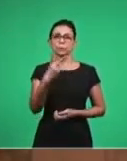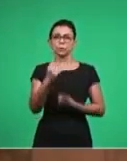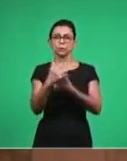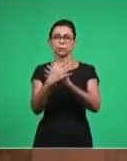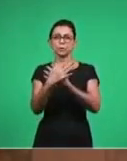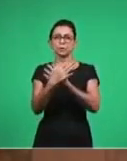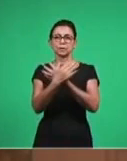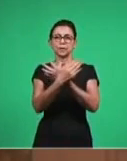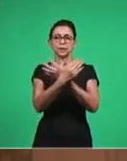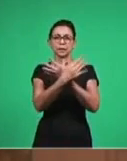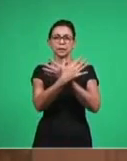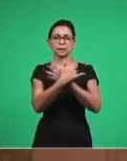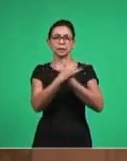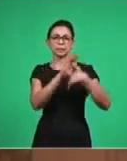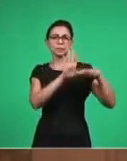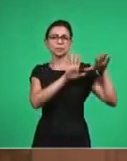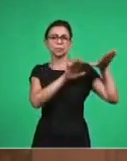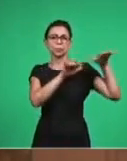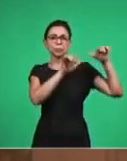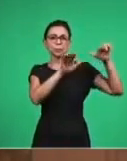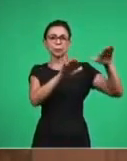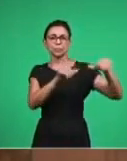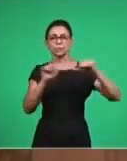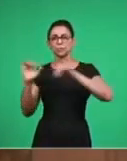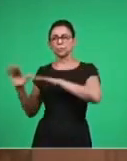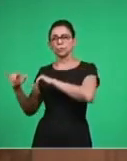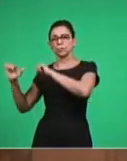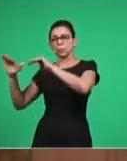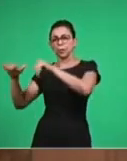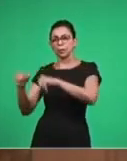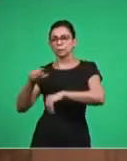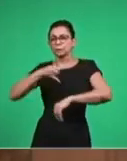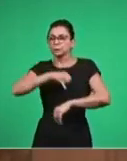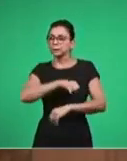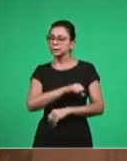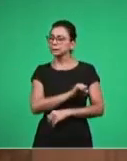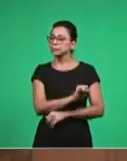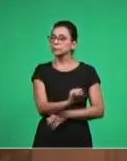Two of the wings allowed the angels to fly.